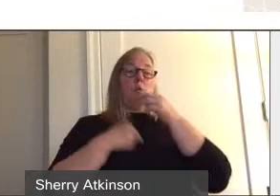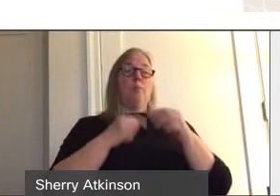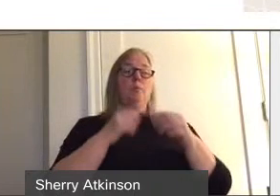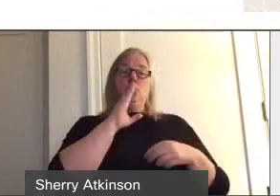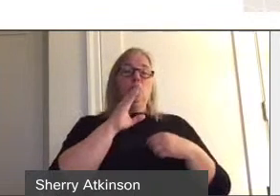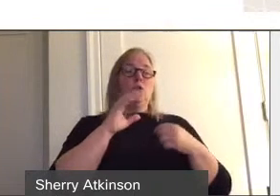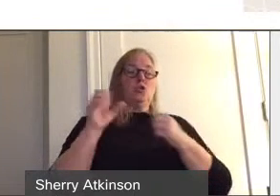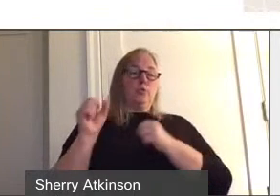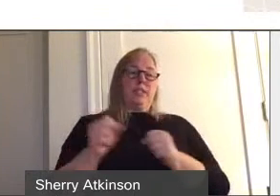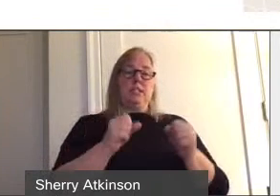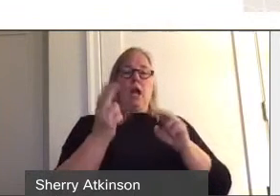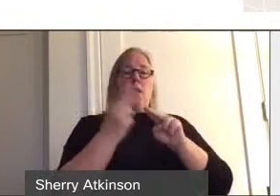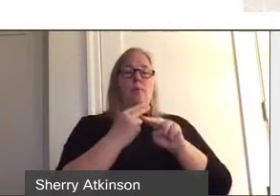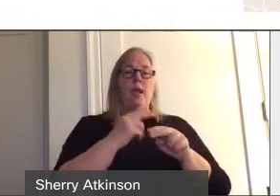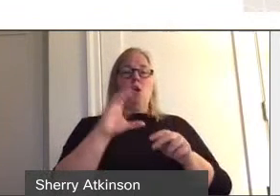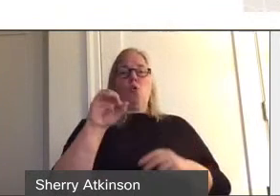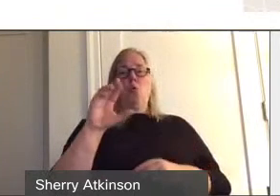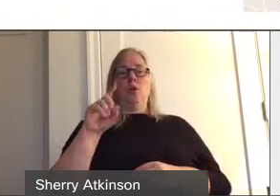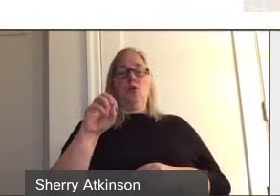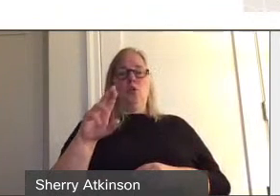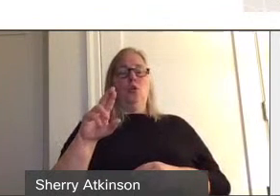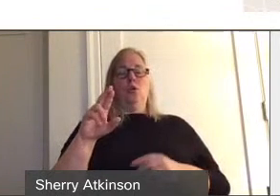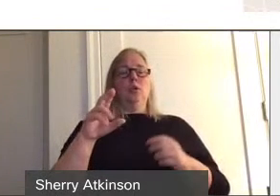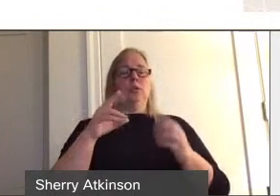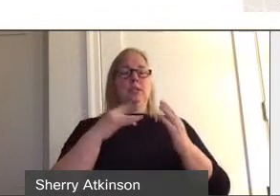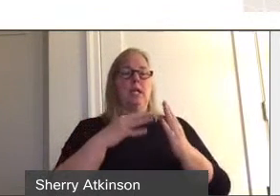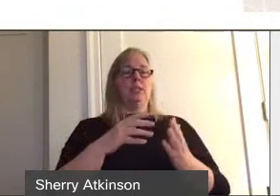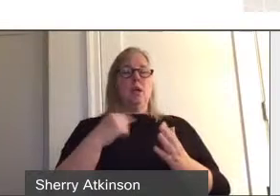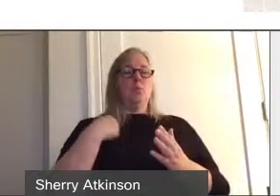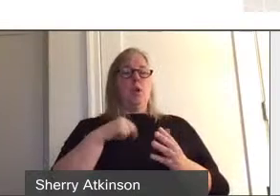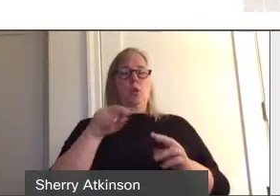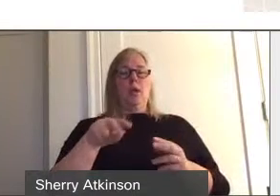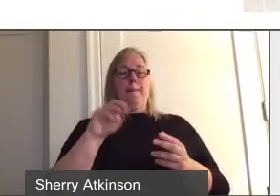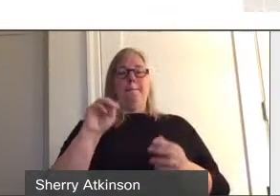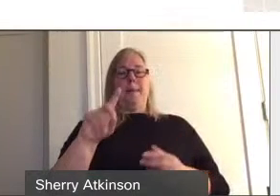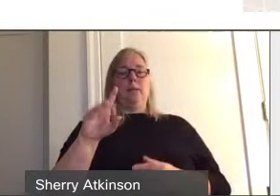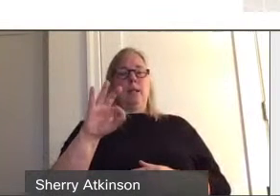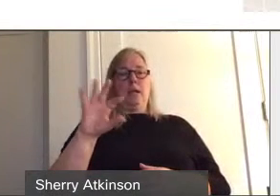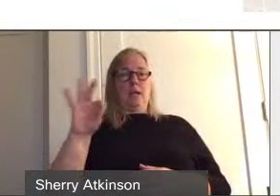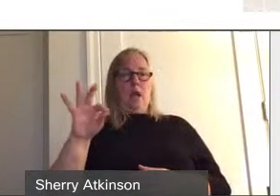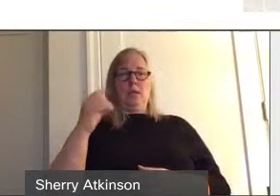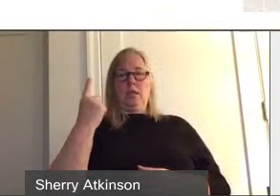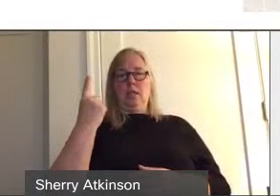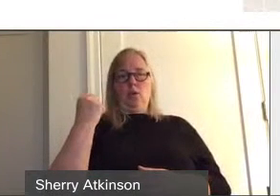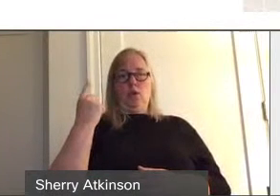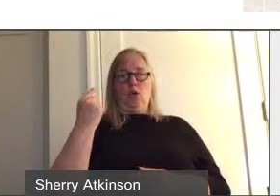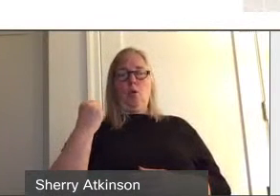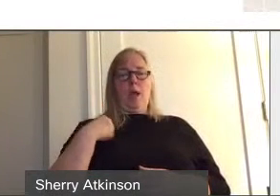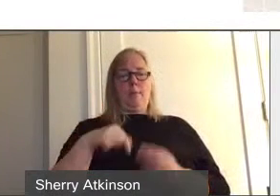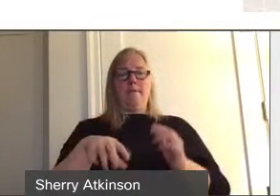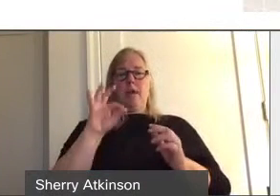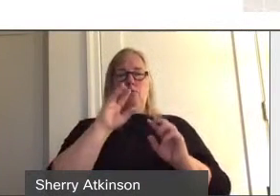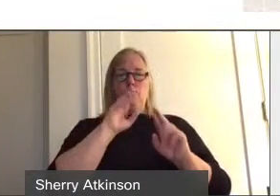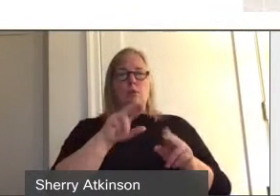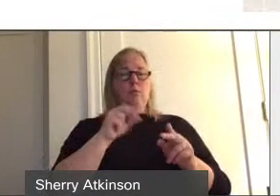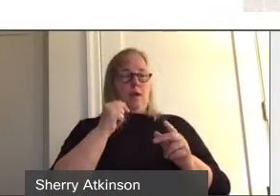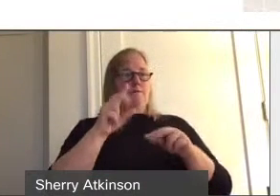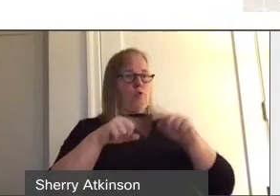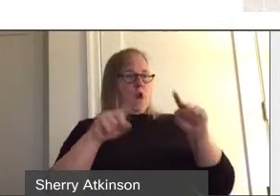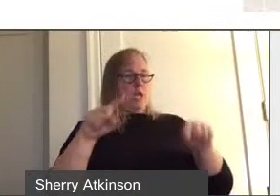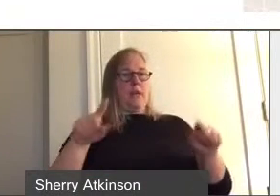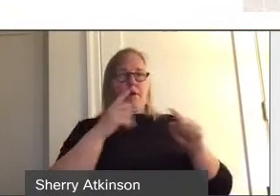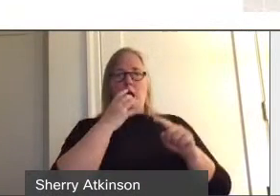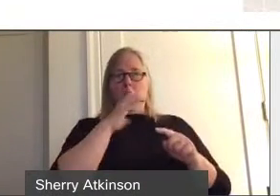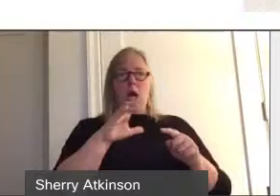We looked at Maryland 99 about a year ago, came out with a report that identified a variety of little hot spots